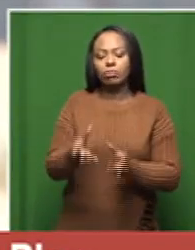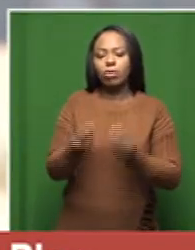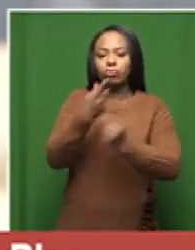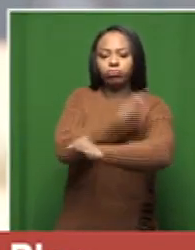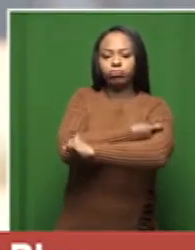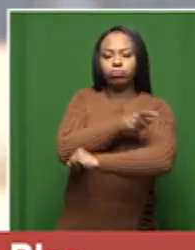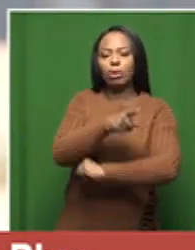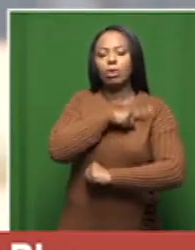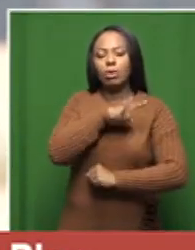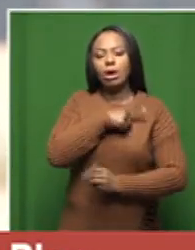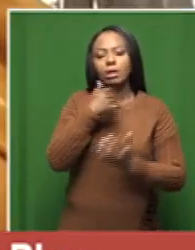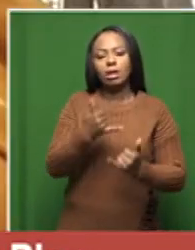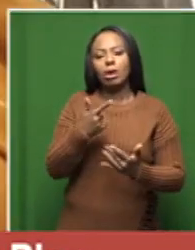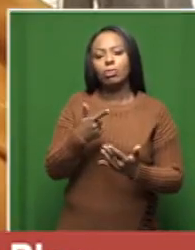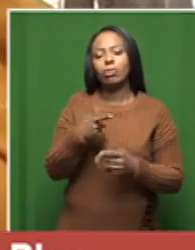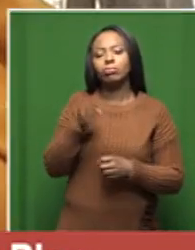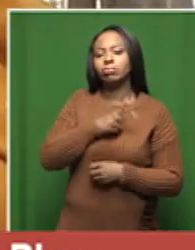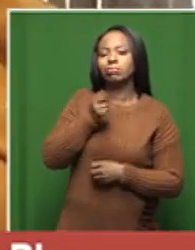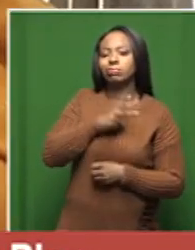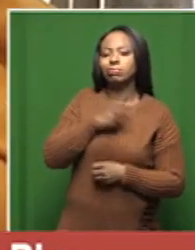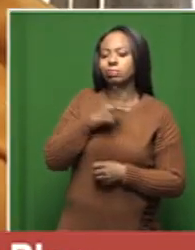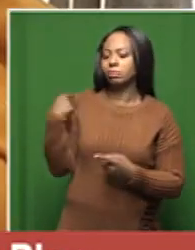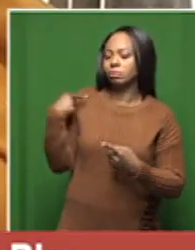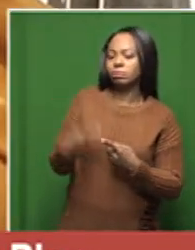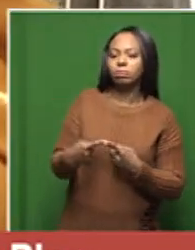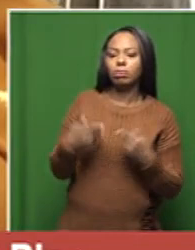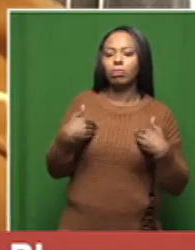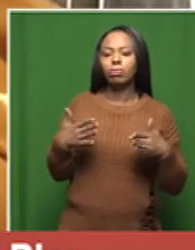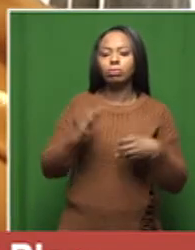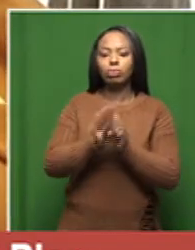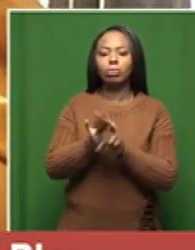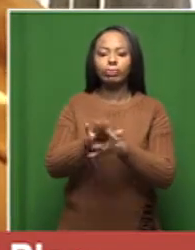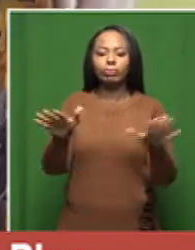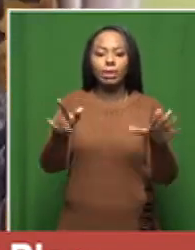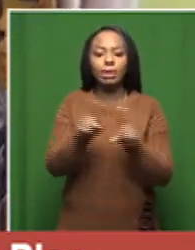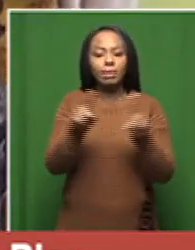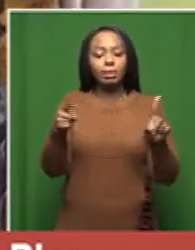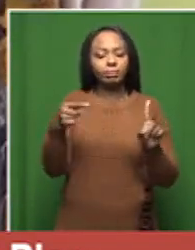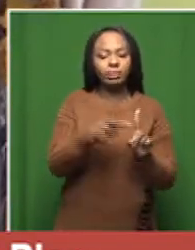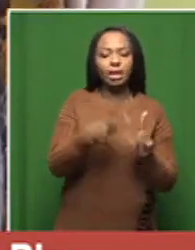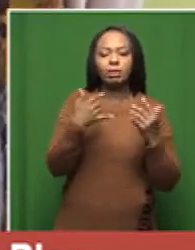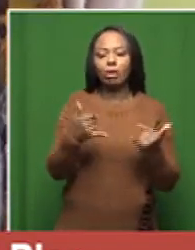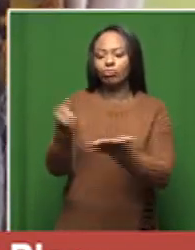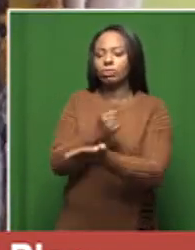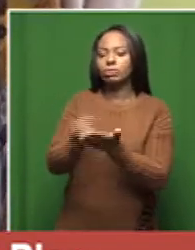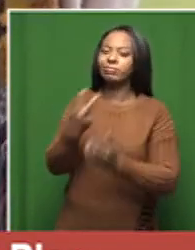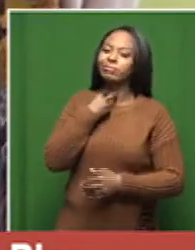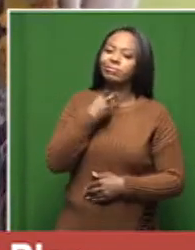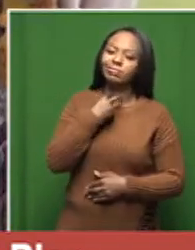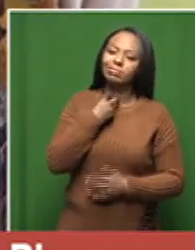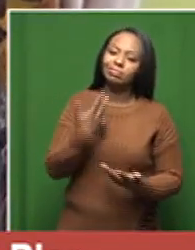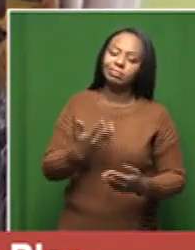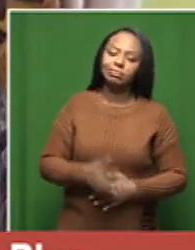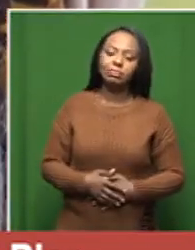vaccinated as she has been living in fear since the coronavirus outbreak. However, she's unable to register herself.